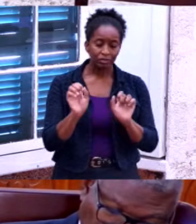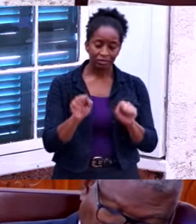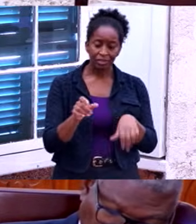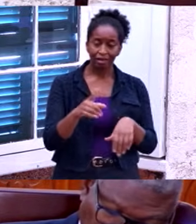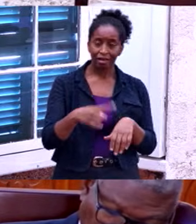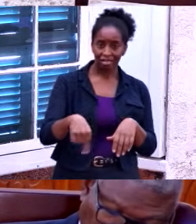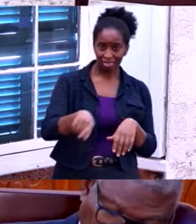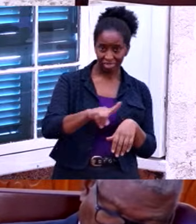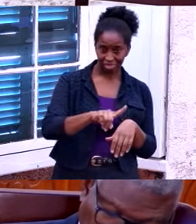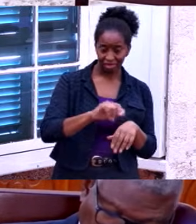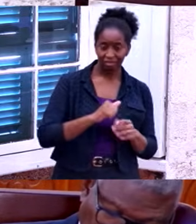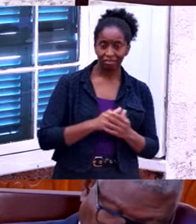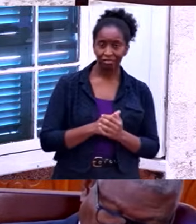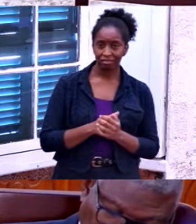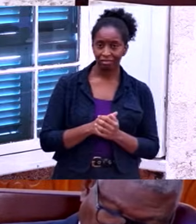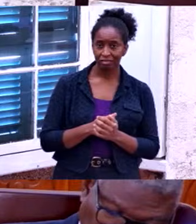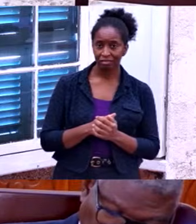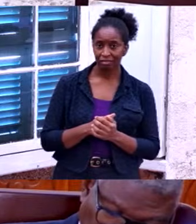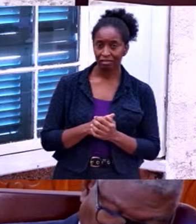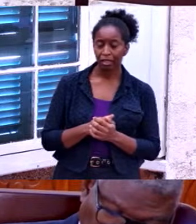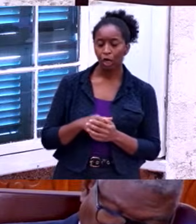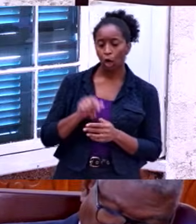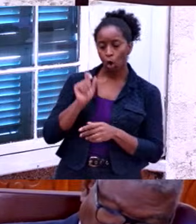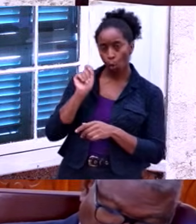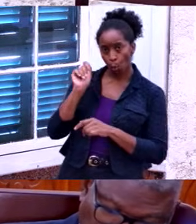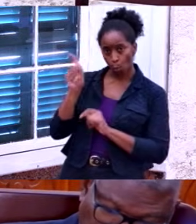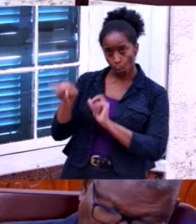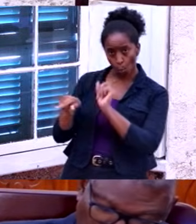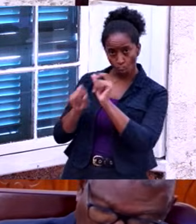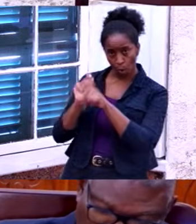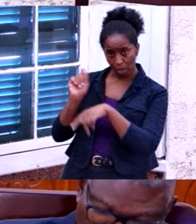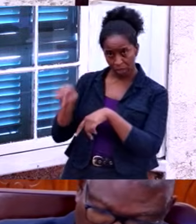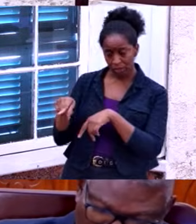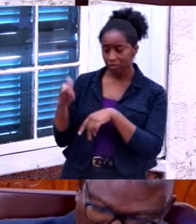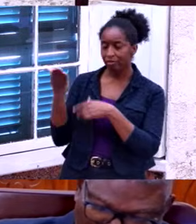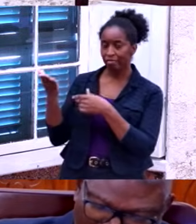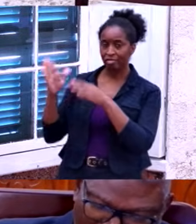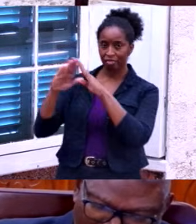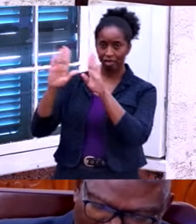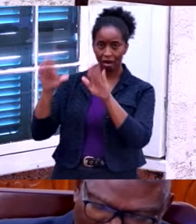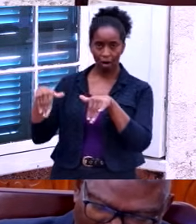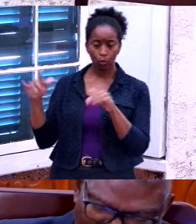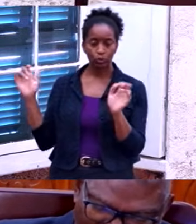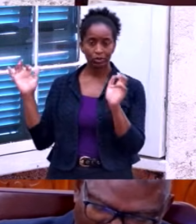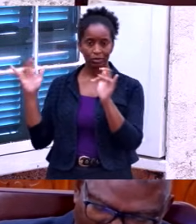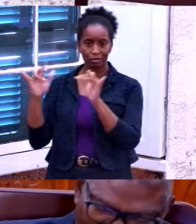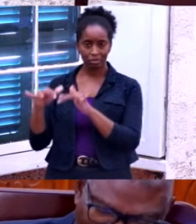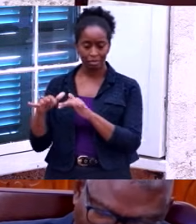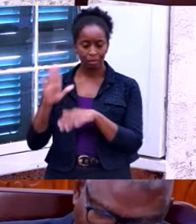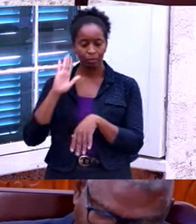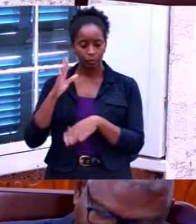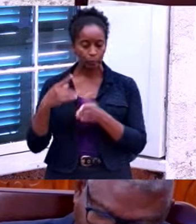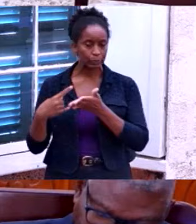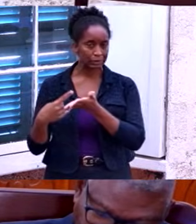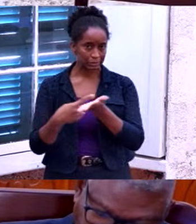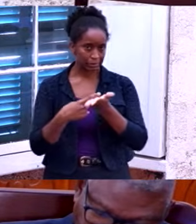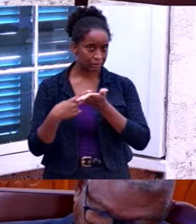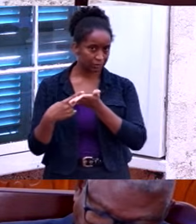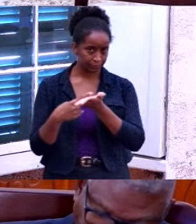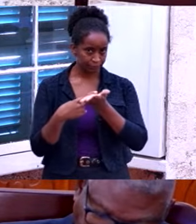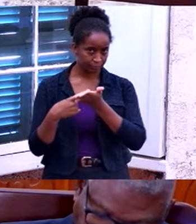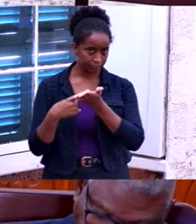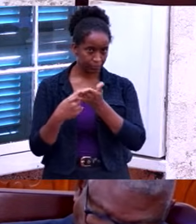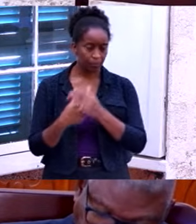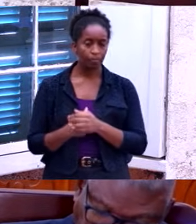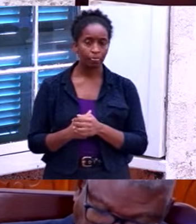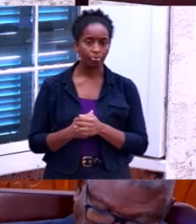issues for consideration by the House of Assembly, and that the House of Assembly, once it is certified